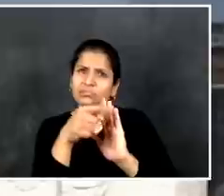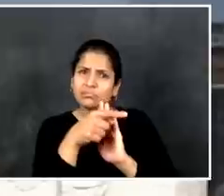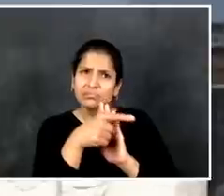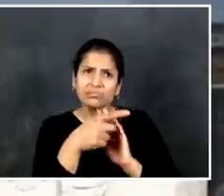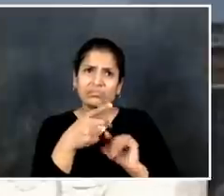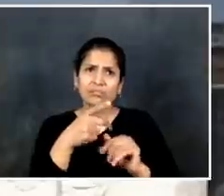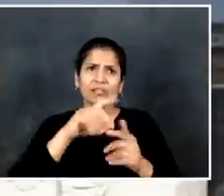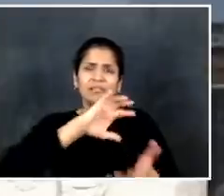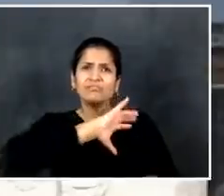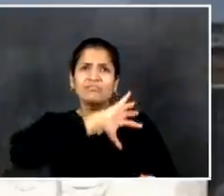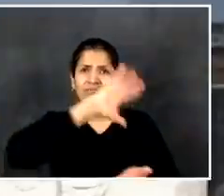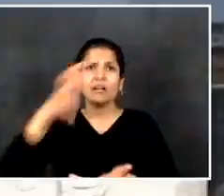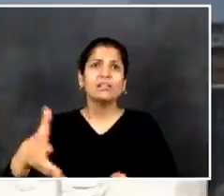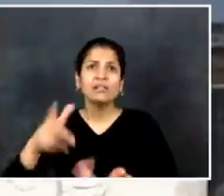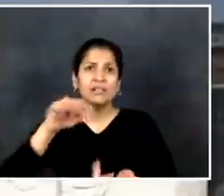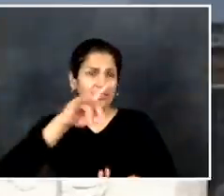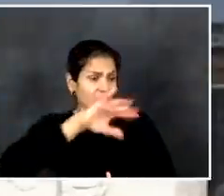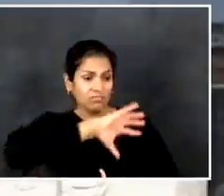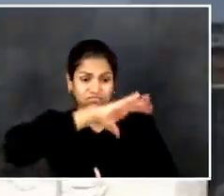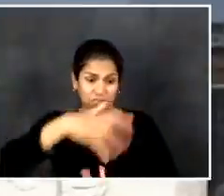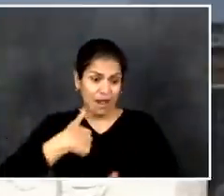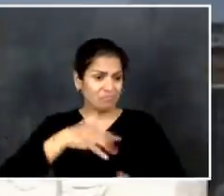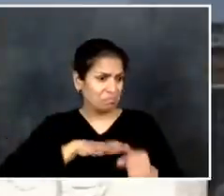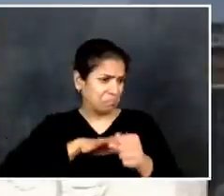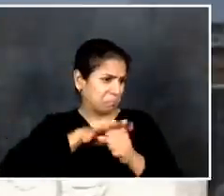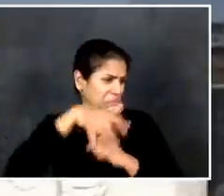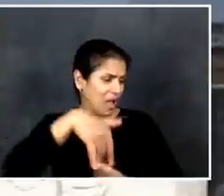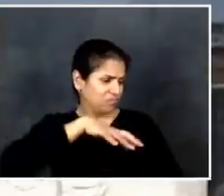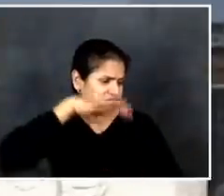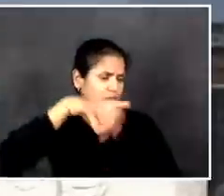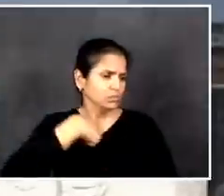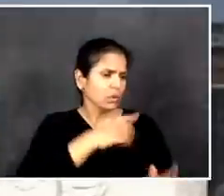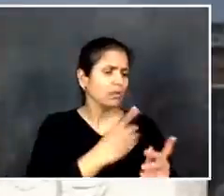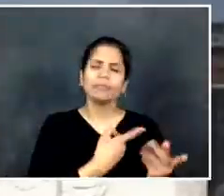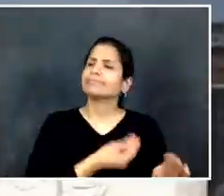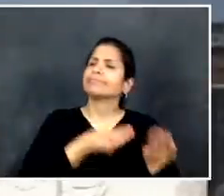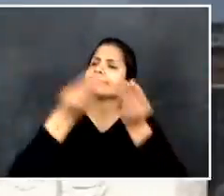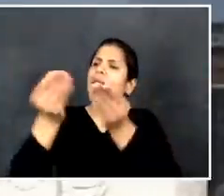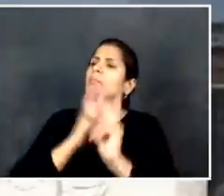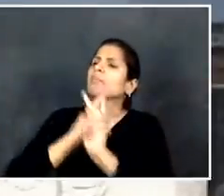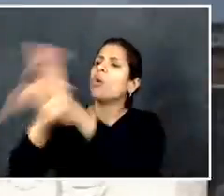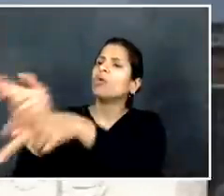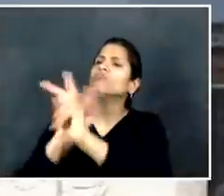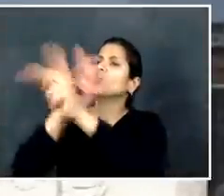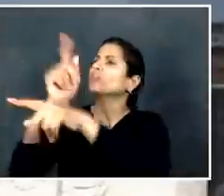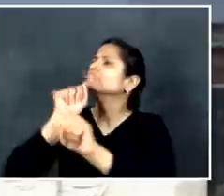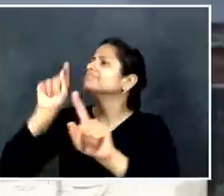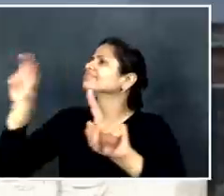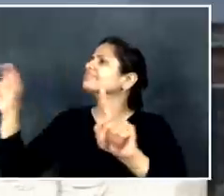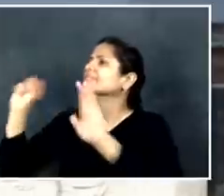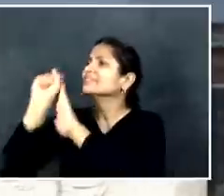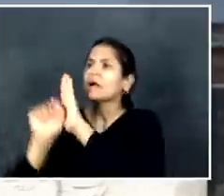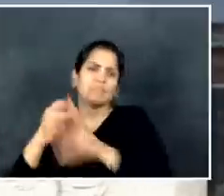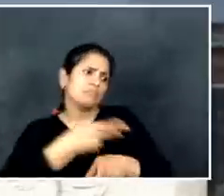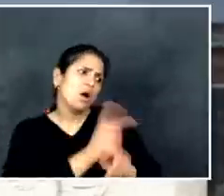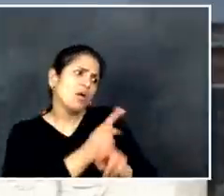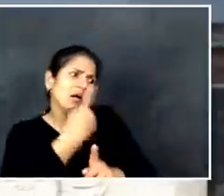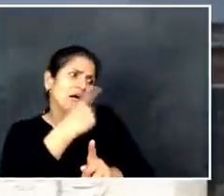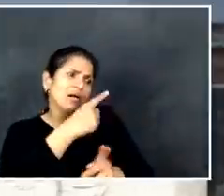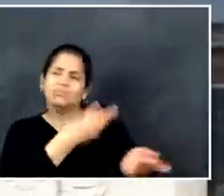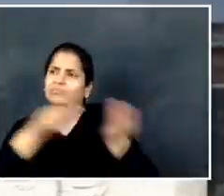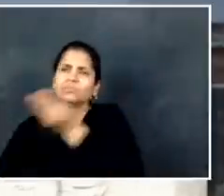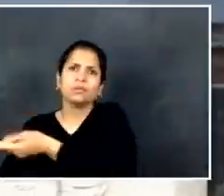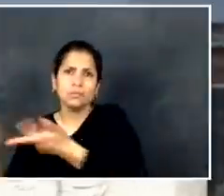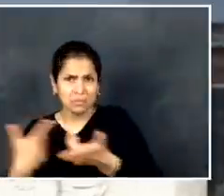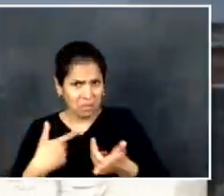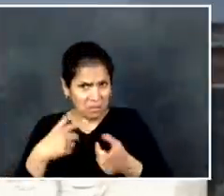perhaps cancel? I know we need a lot more PPEs, but on ventilators, are you going to cancel any of those contracts, or will